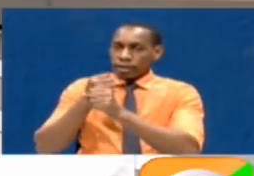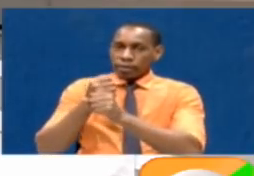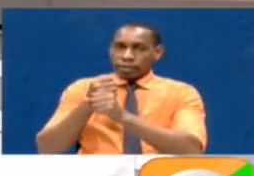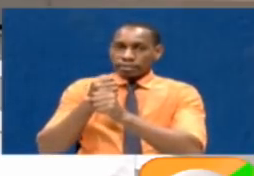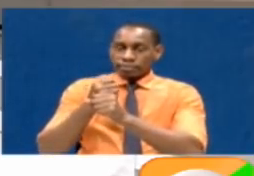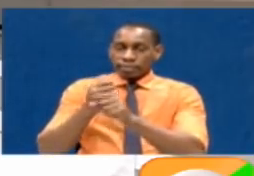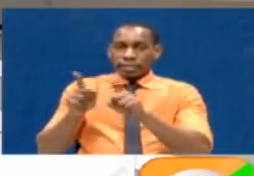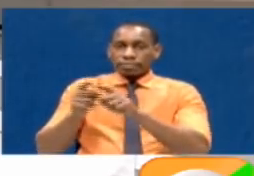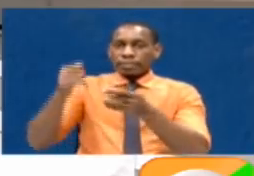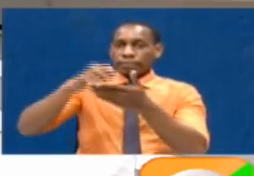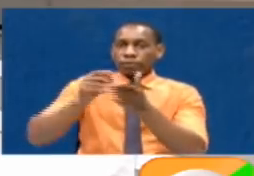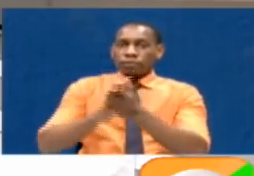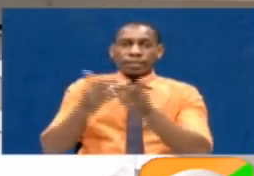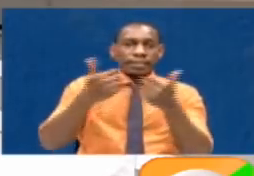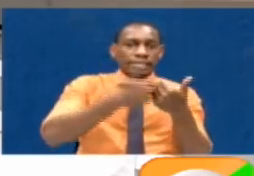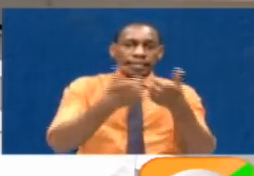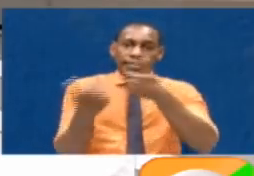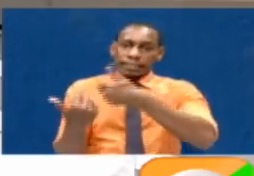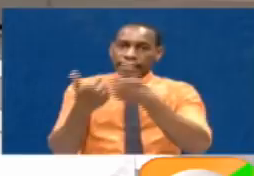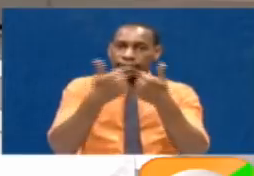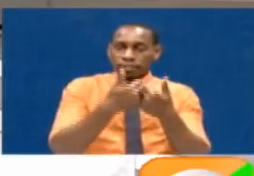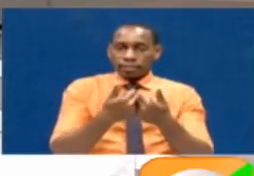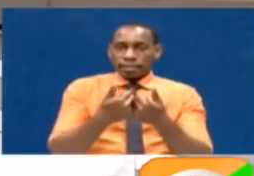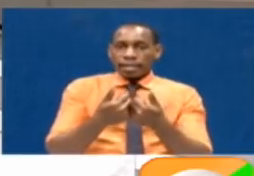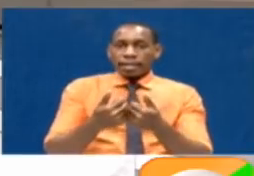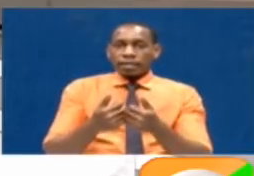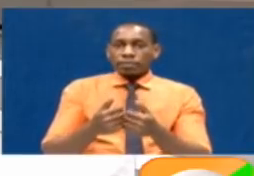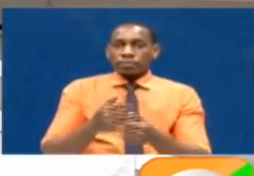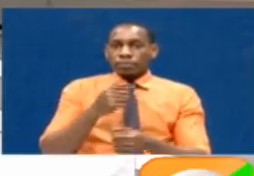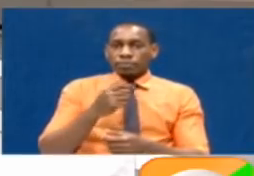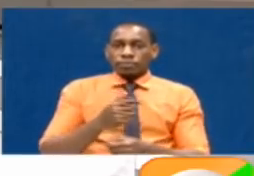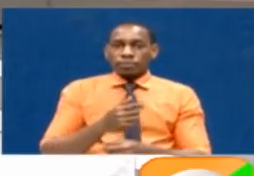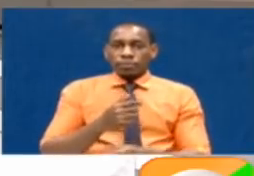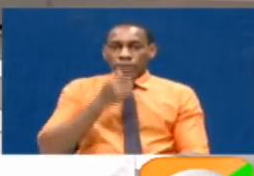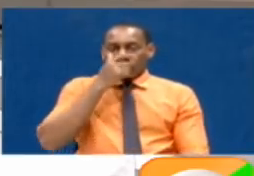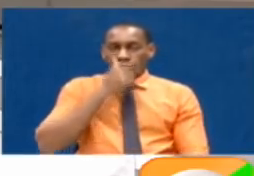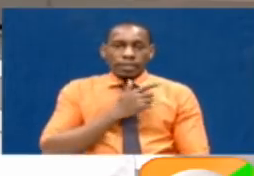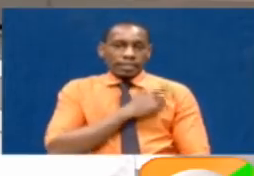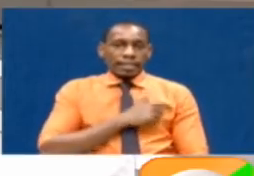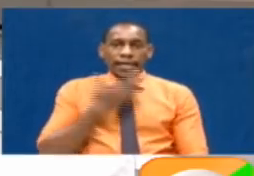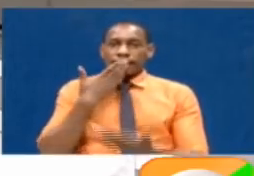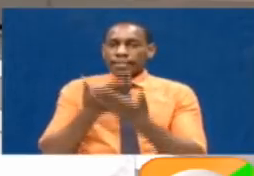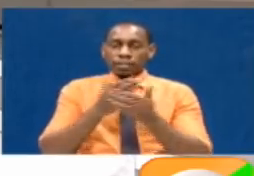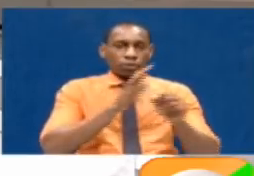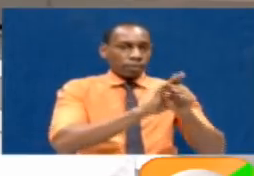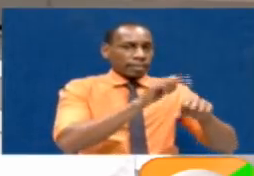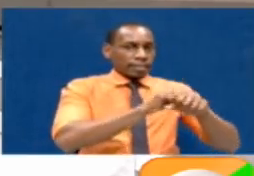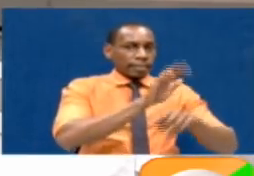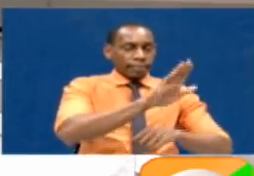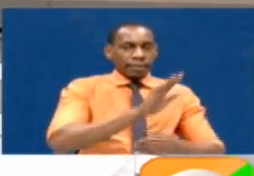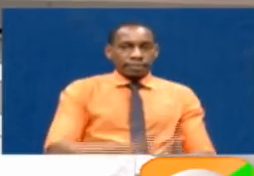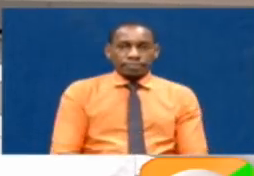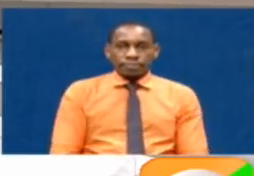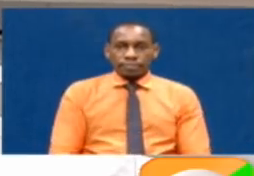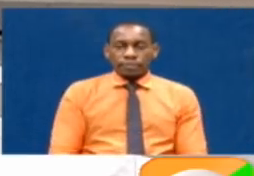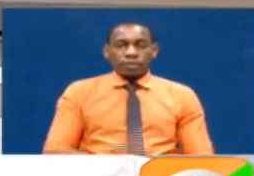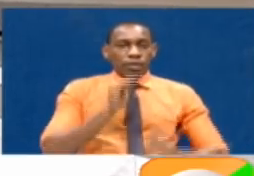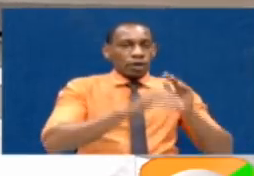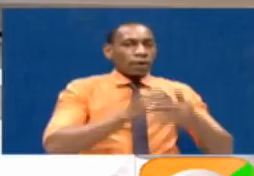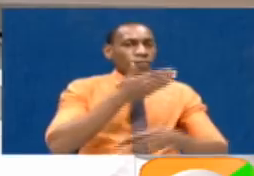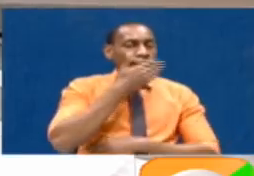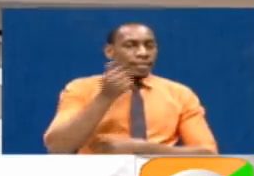the middle of the storm. All we can do is wish you luck, my Absolutely. Friend. Absolutely. Thank you so much for your time. And all the